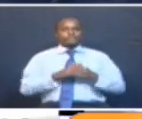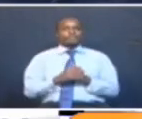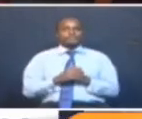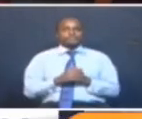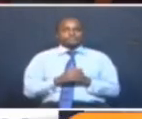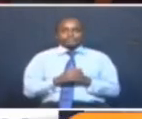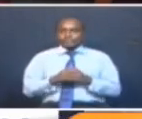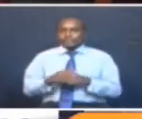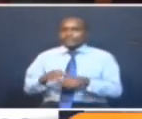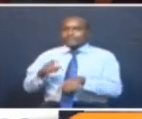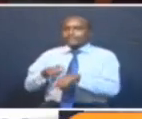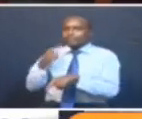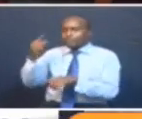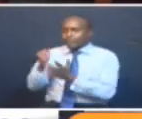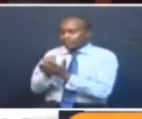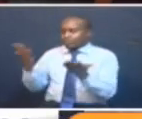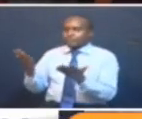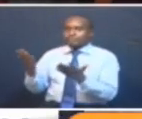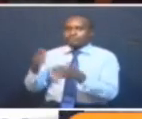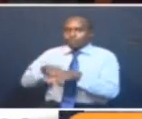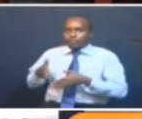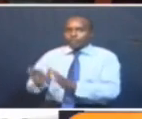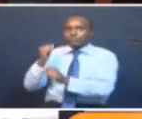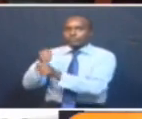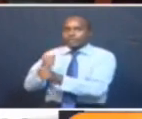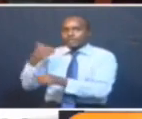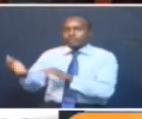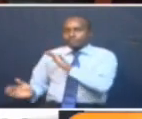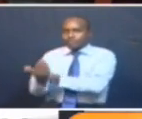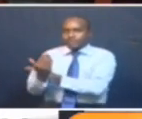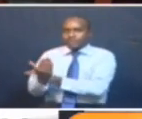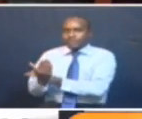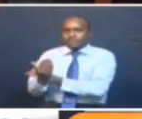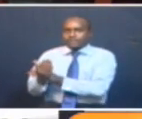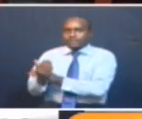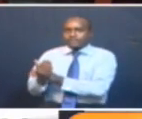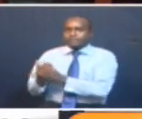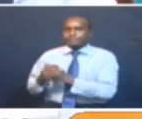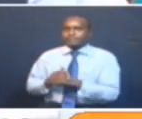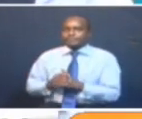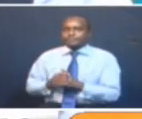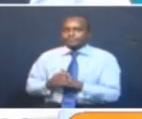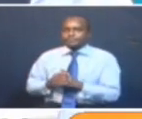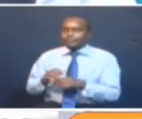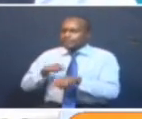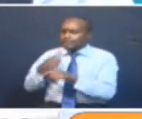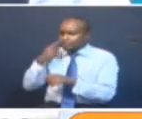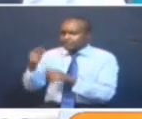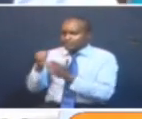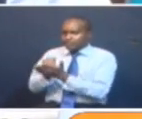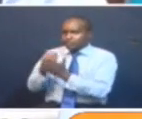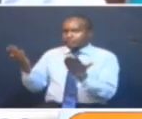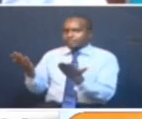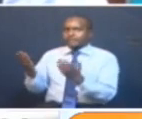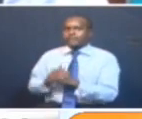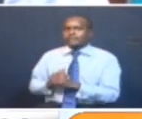when you look at the papers, newspaper headlines on your way to work every morning, and you still go to work, right? Yep. When you look at the newspaper headlines and you